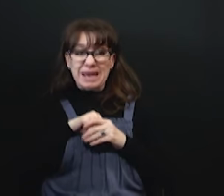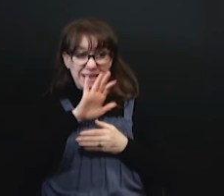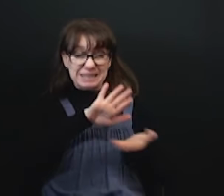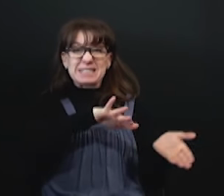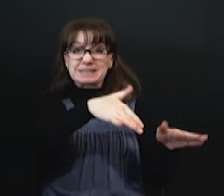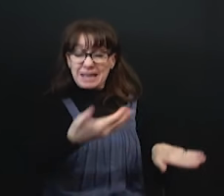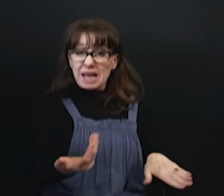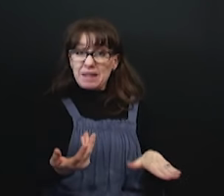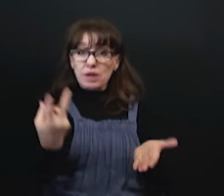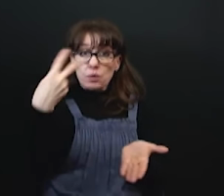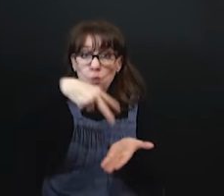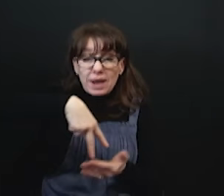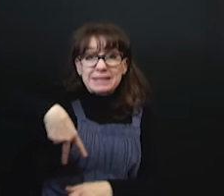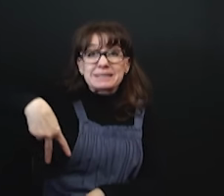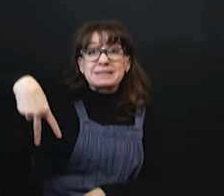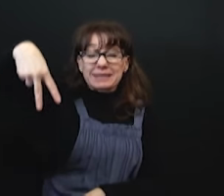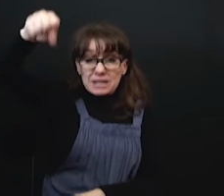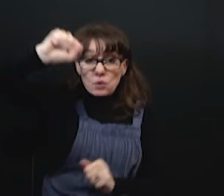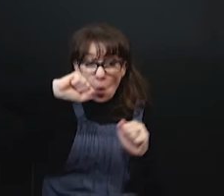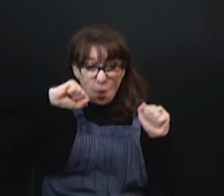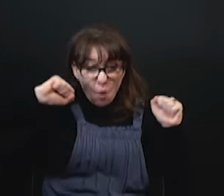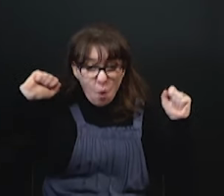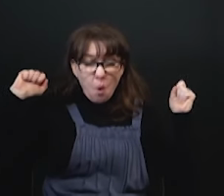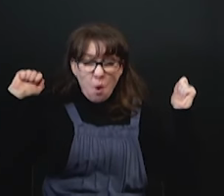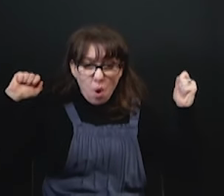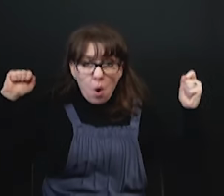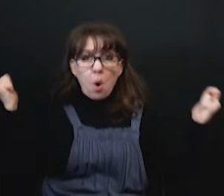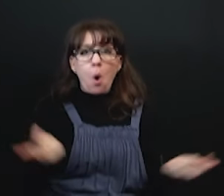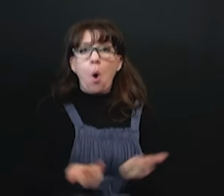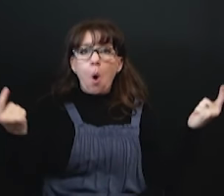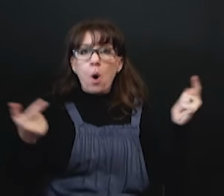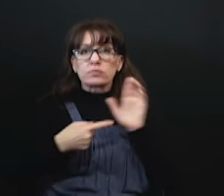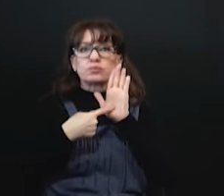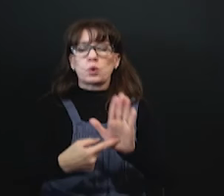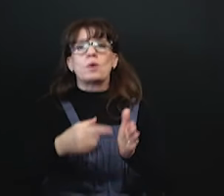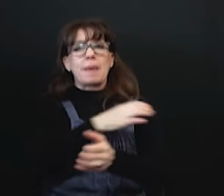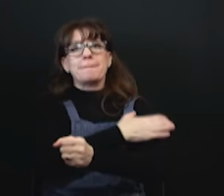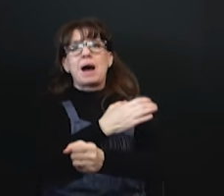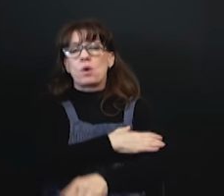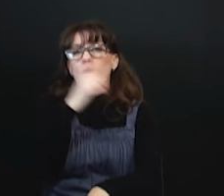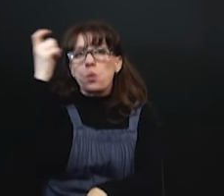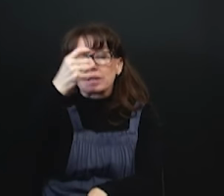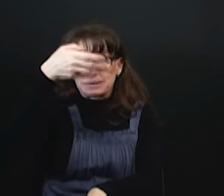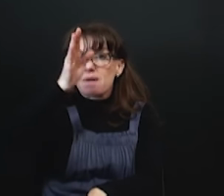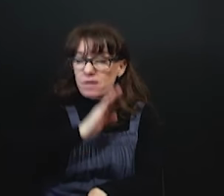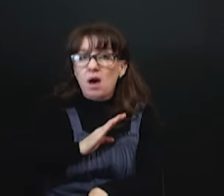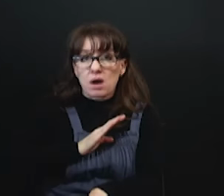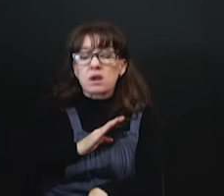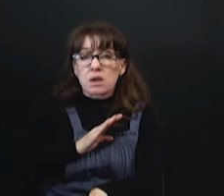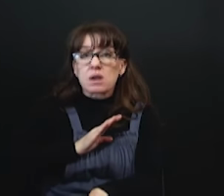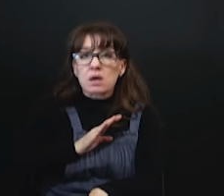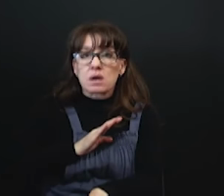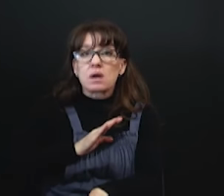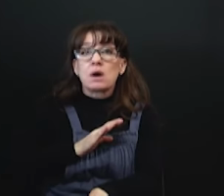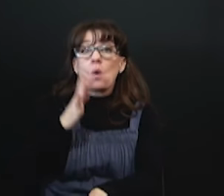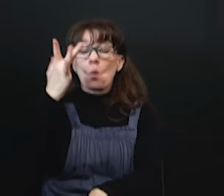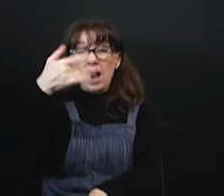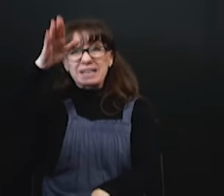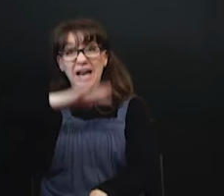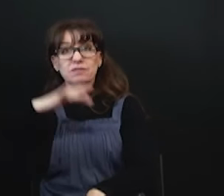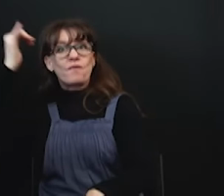and resurrection, his ascension. All of this is the demonstration of the power of God, the wisdom of God. For God's foolishness